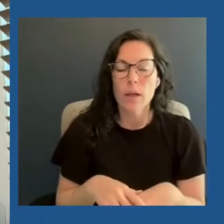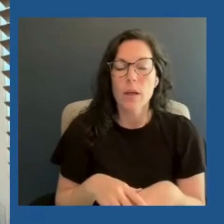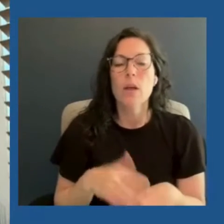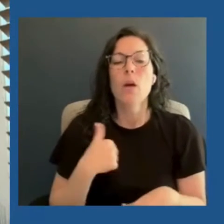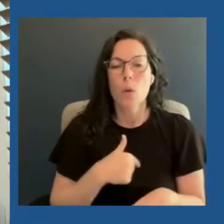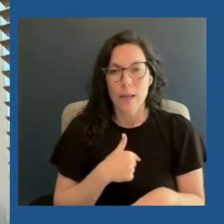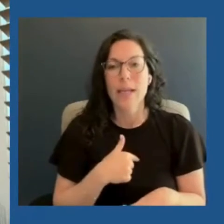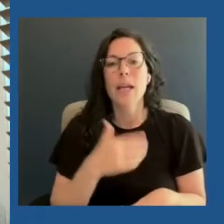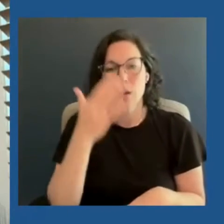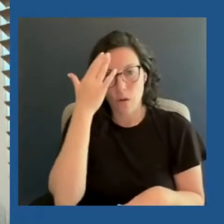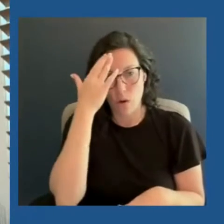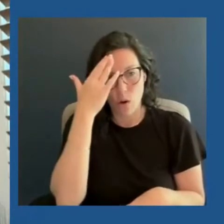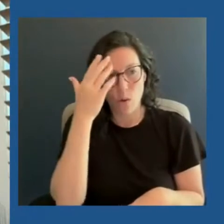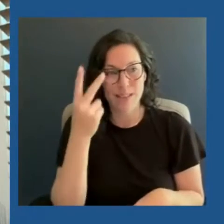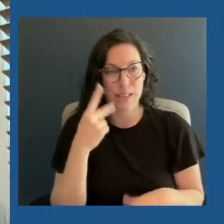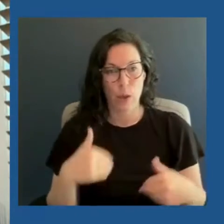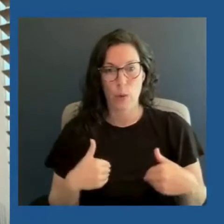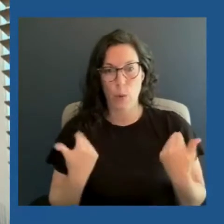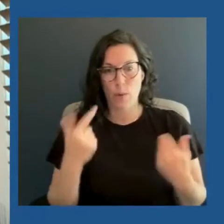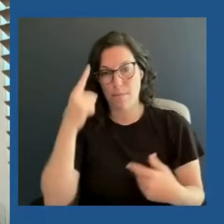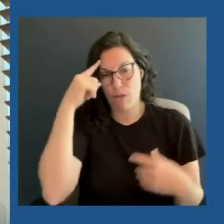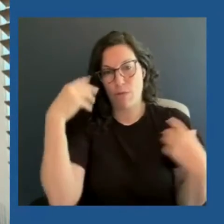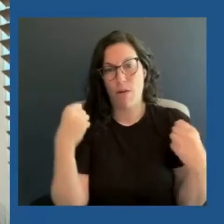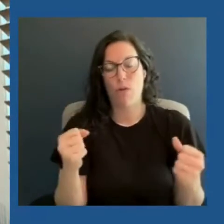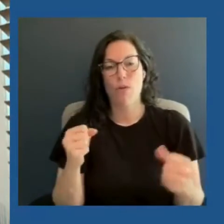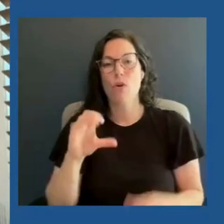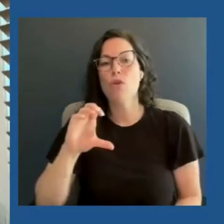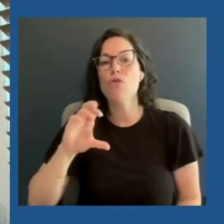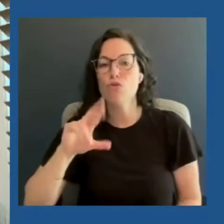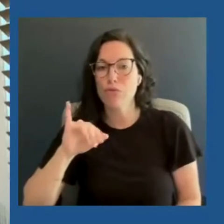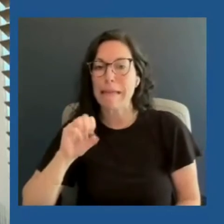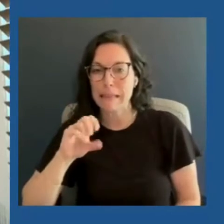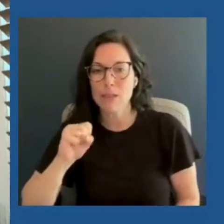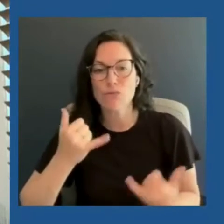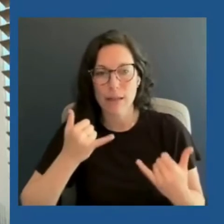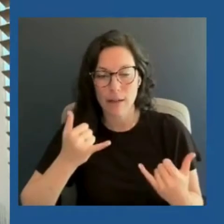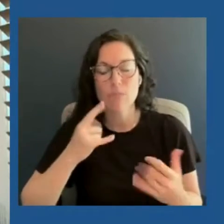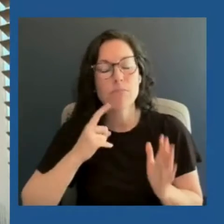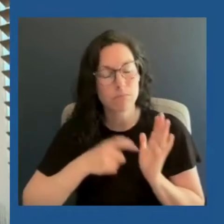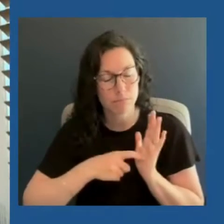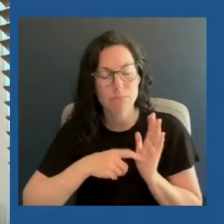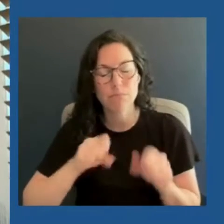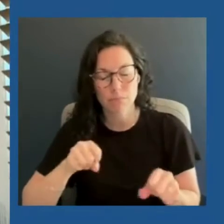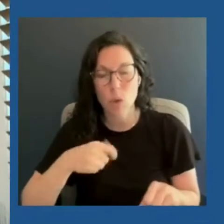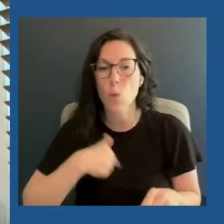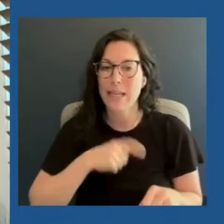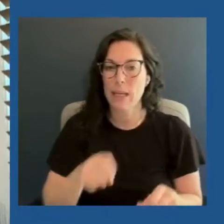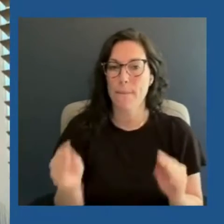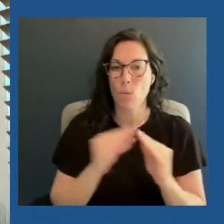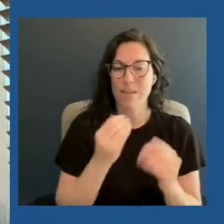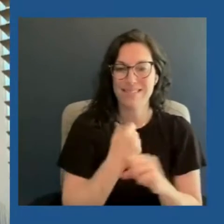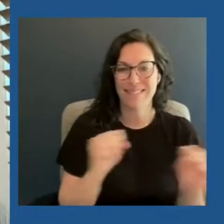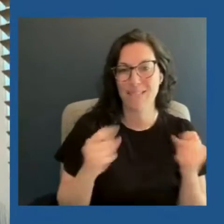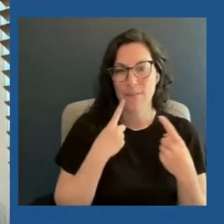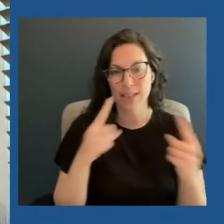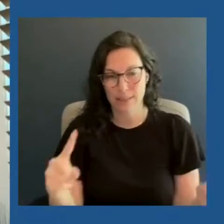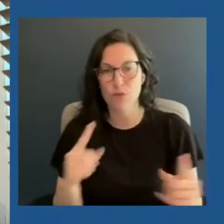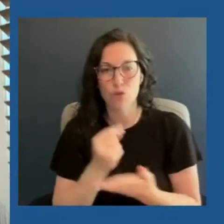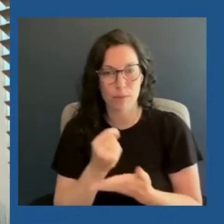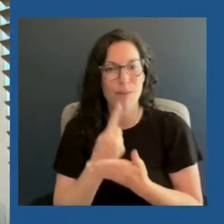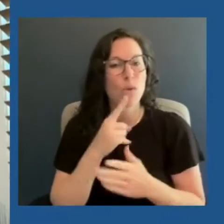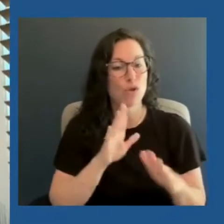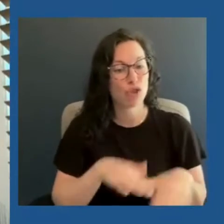a youth mental health crisis, and we need more safe and effective treatments for children